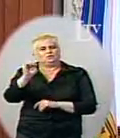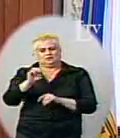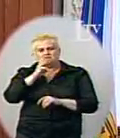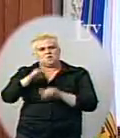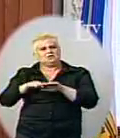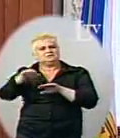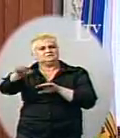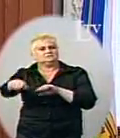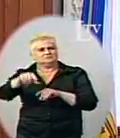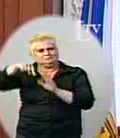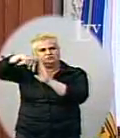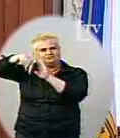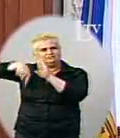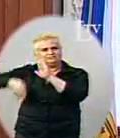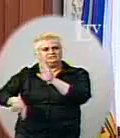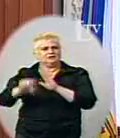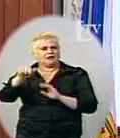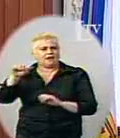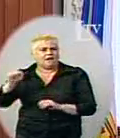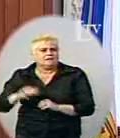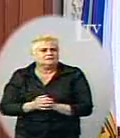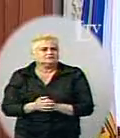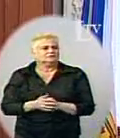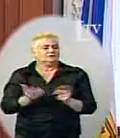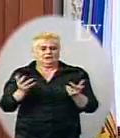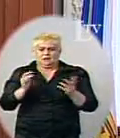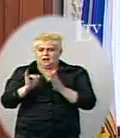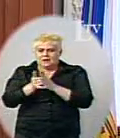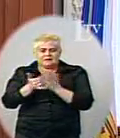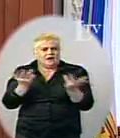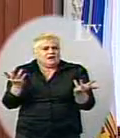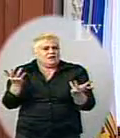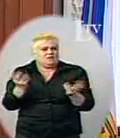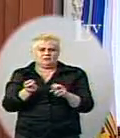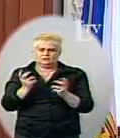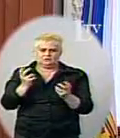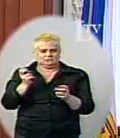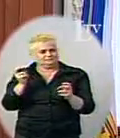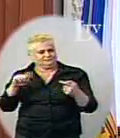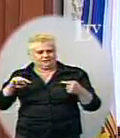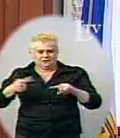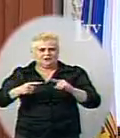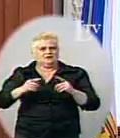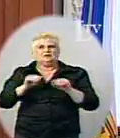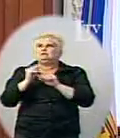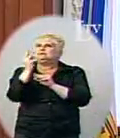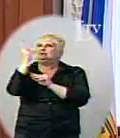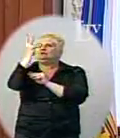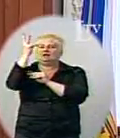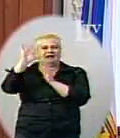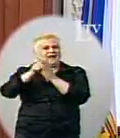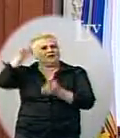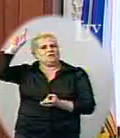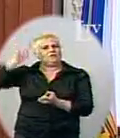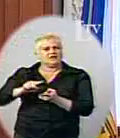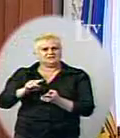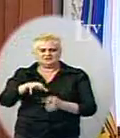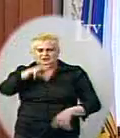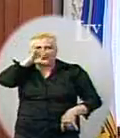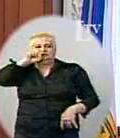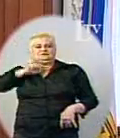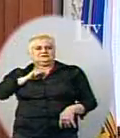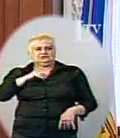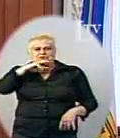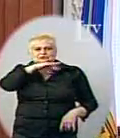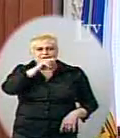energy efficiency, and reducing harmful emissions in a well-planned manner with minimized cost are steps in